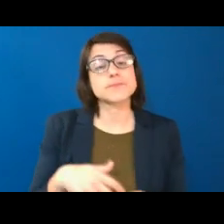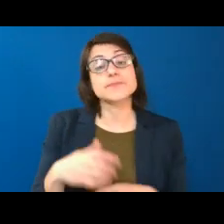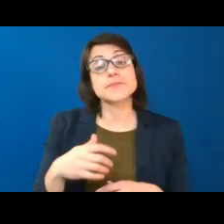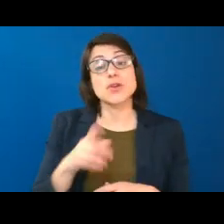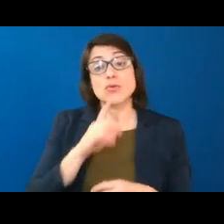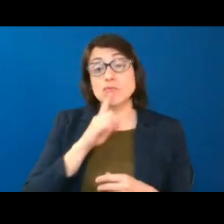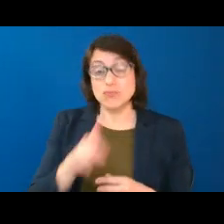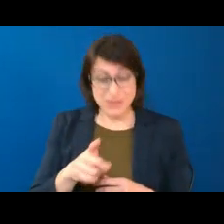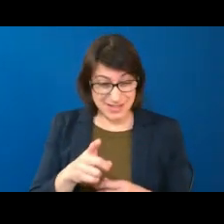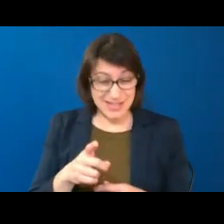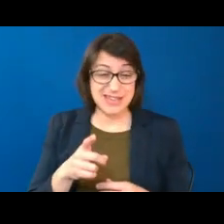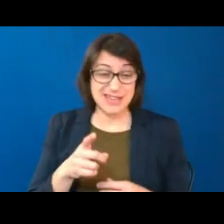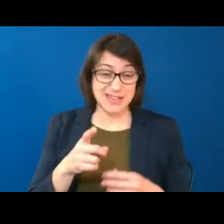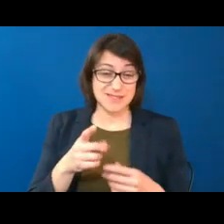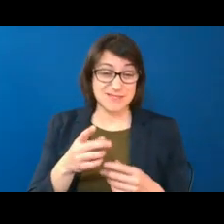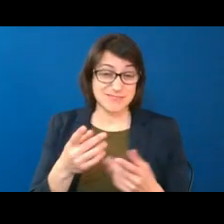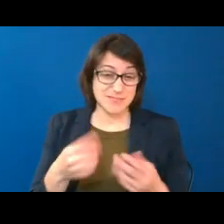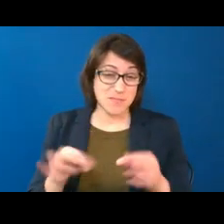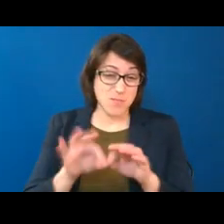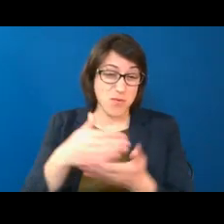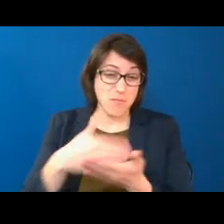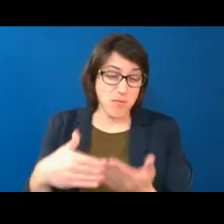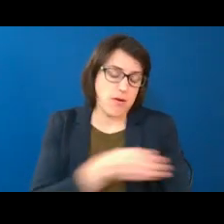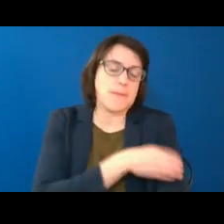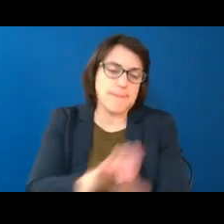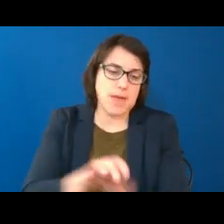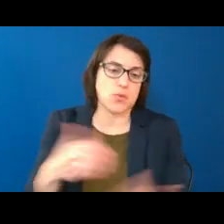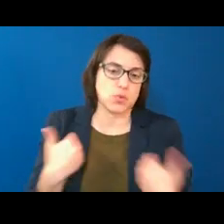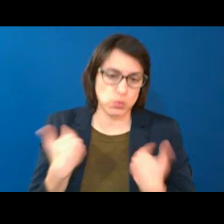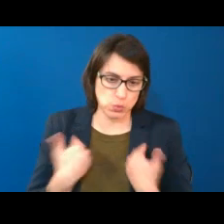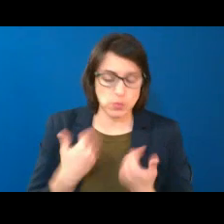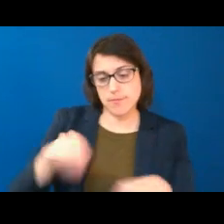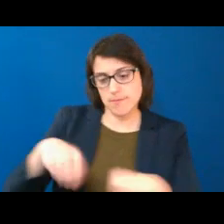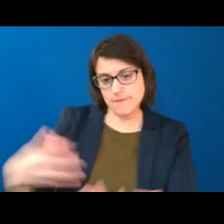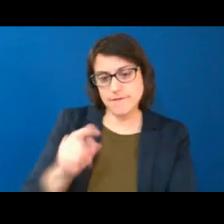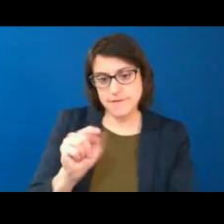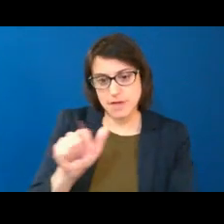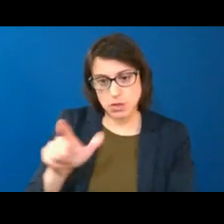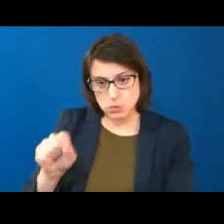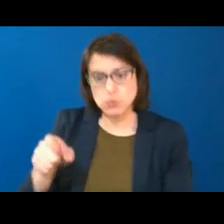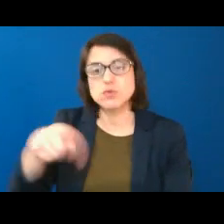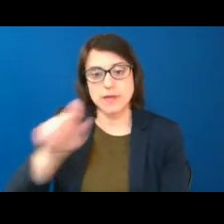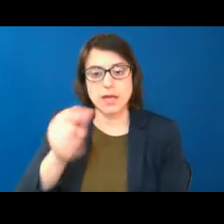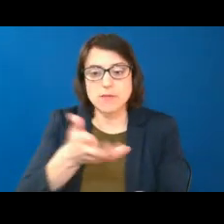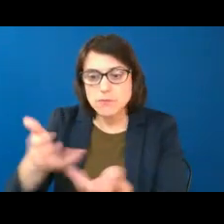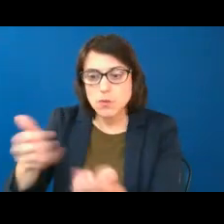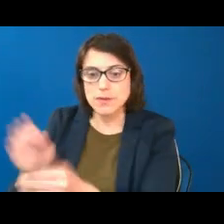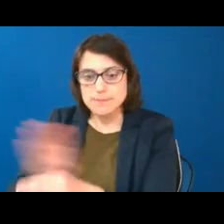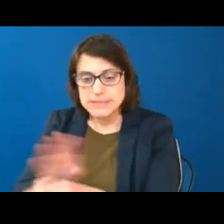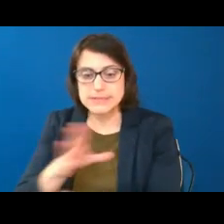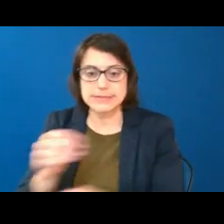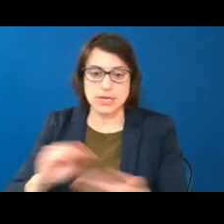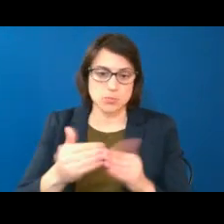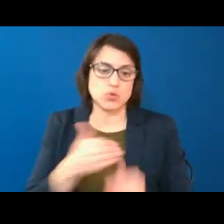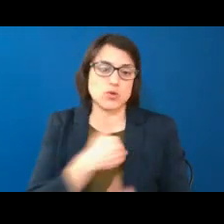the tools to make a change in their community by working with businesses and their community members. Next slide,